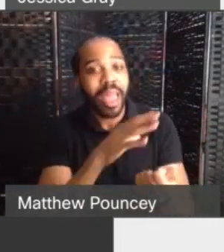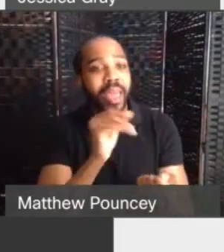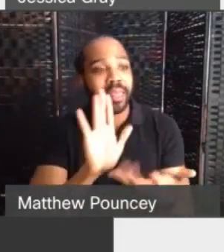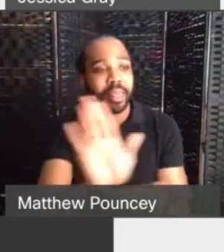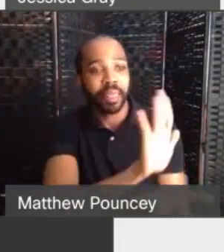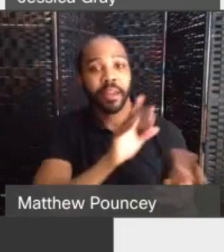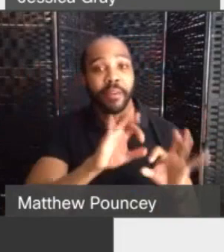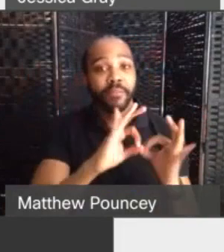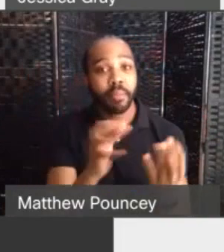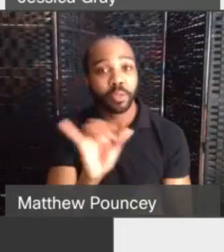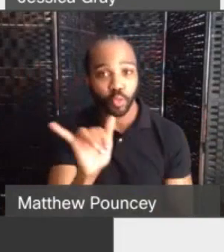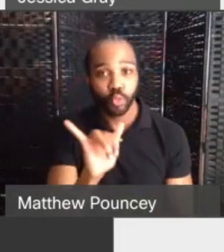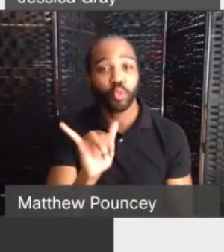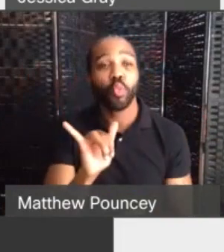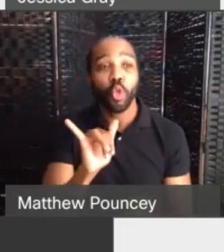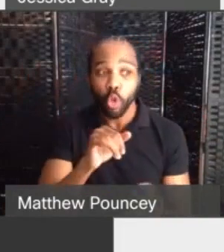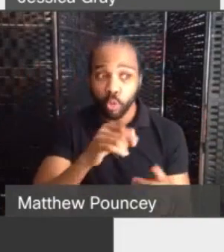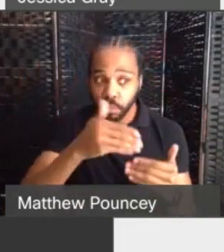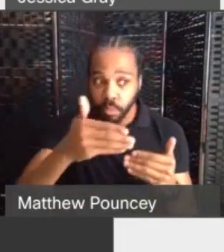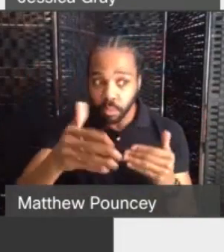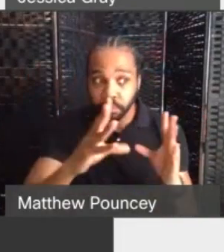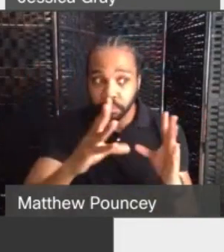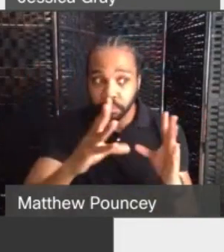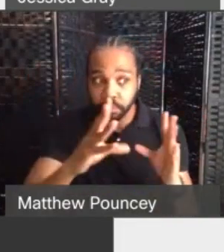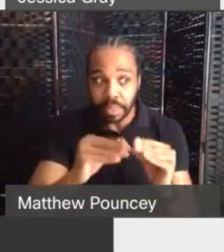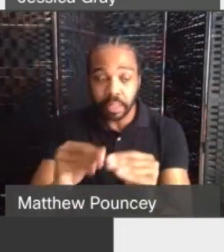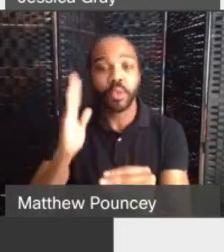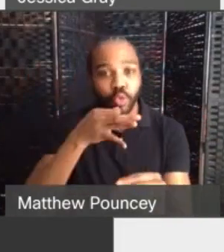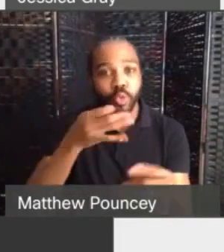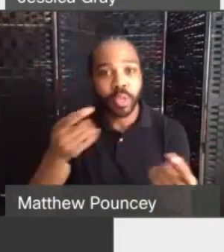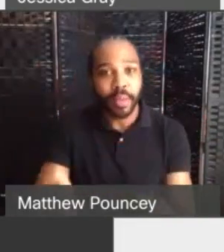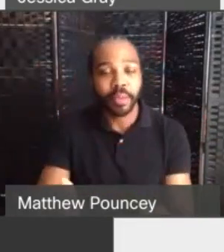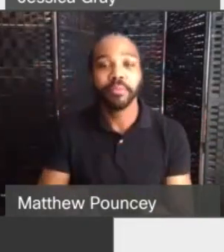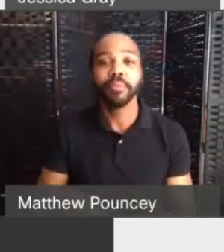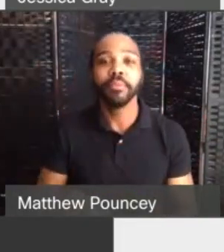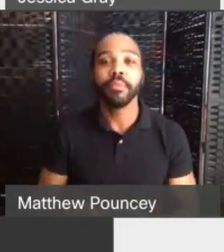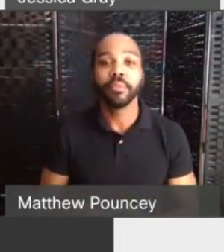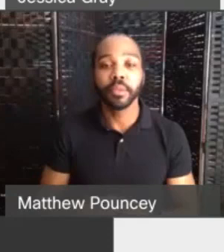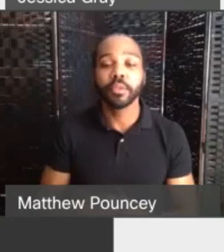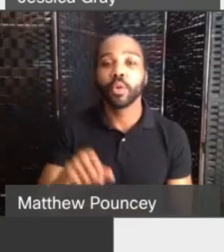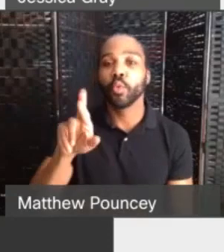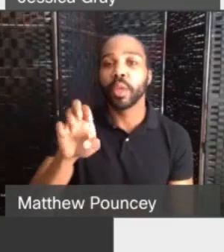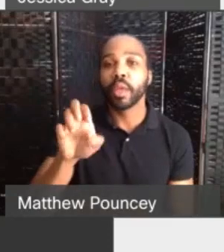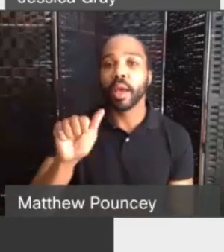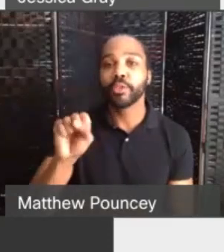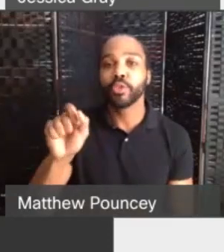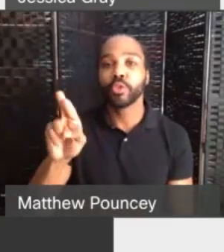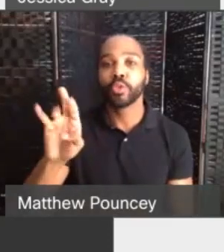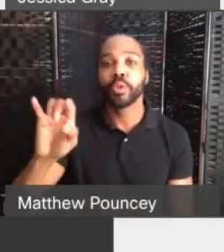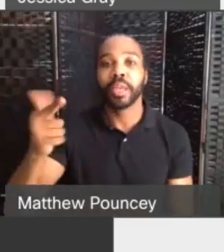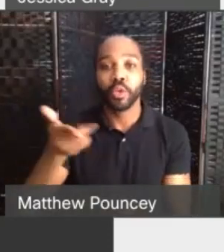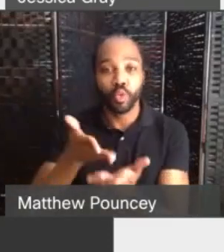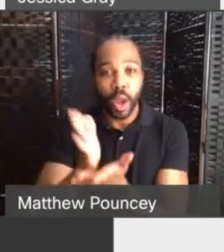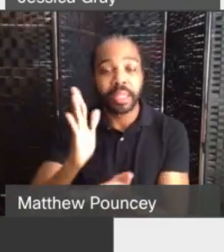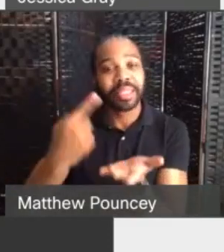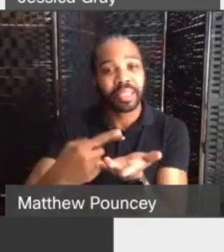And so those sessions are coming up. So the Assuring Rights, the discussion for people